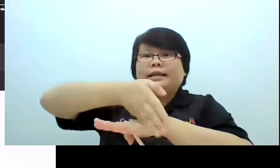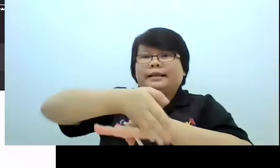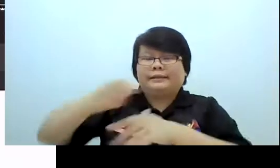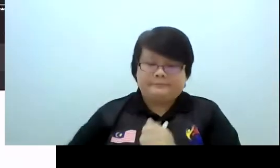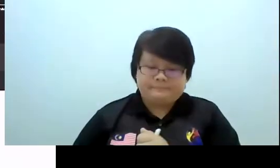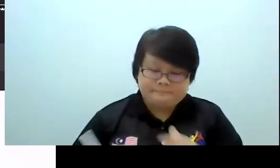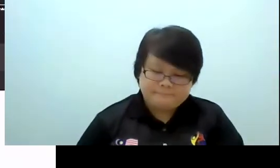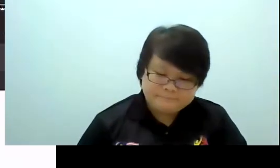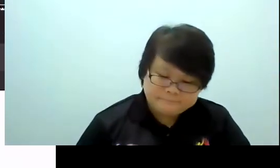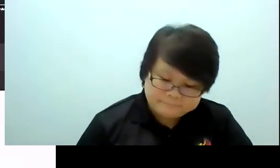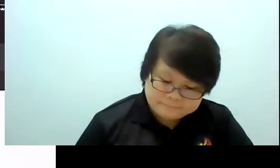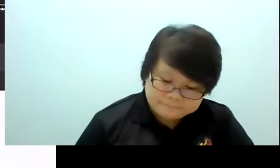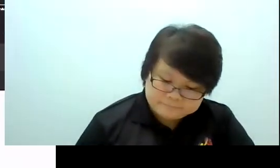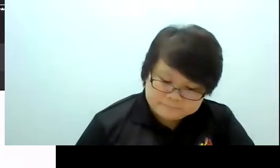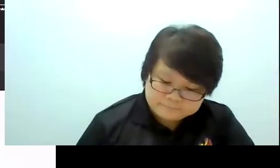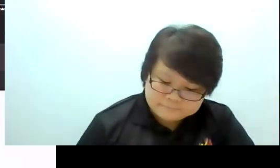Wood.